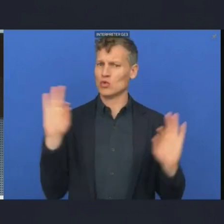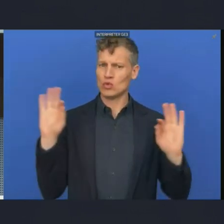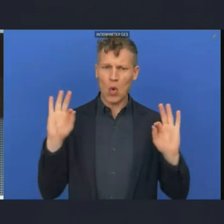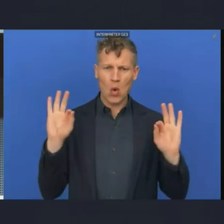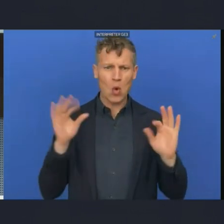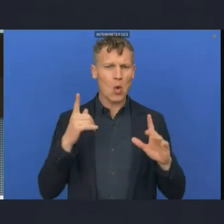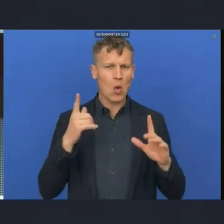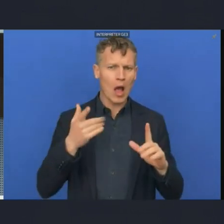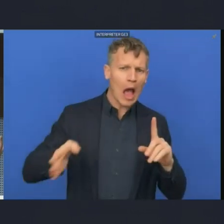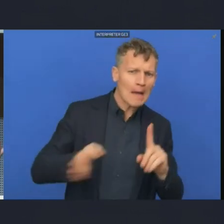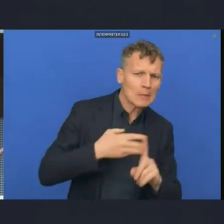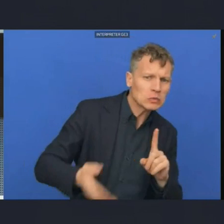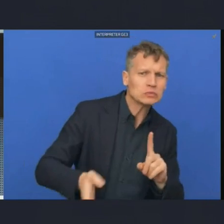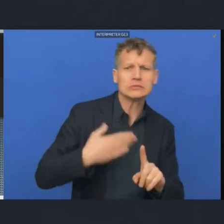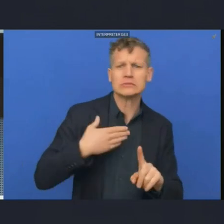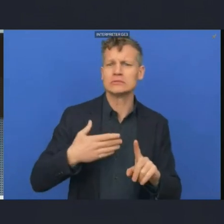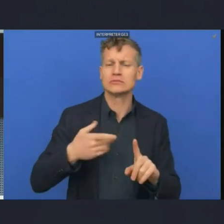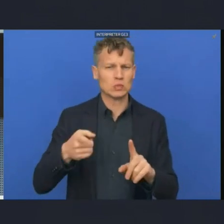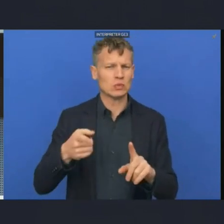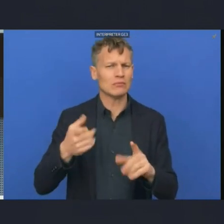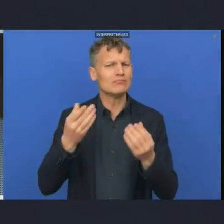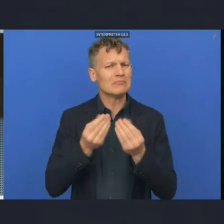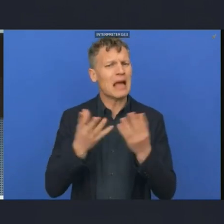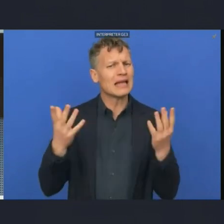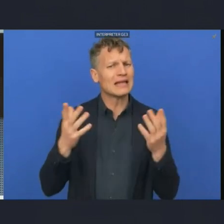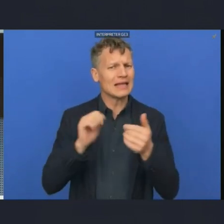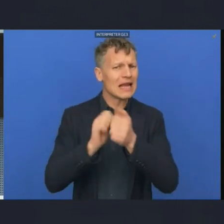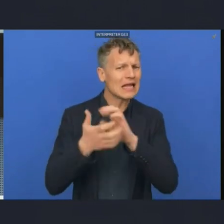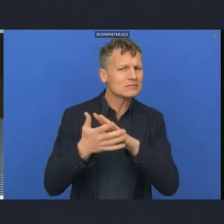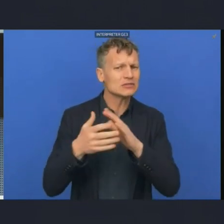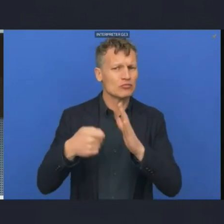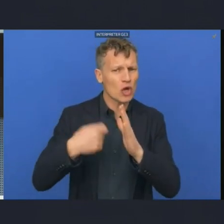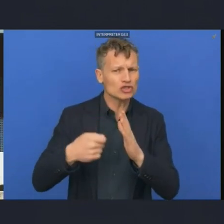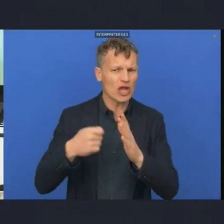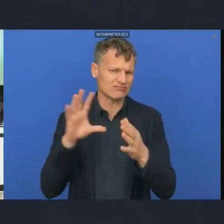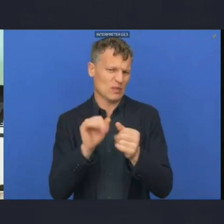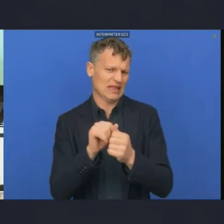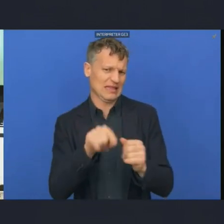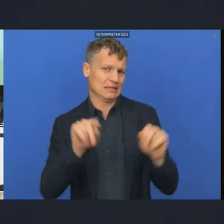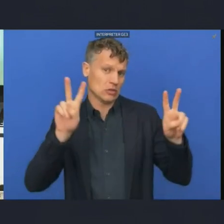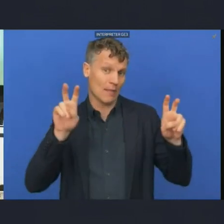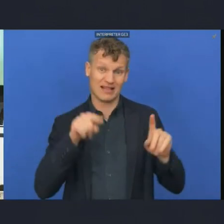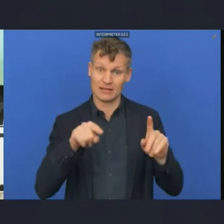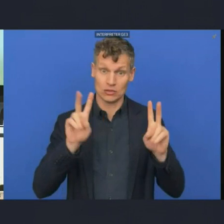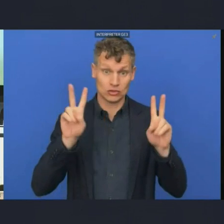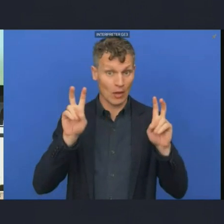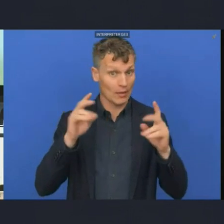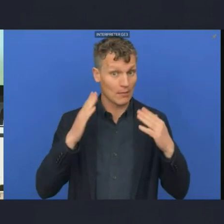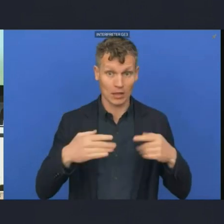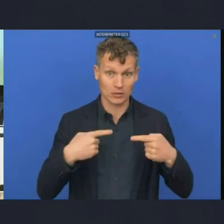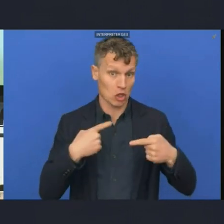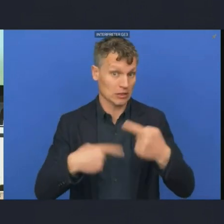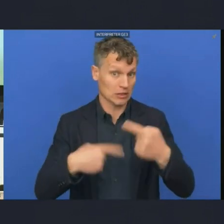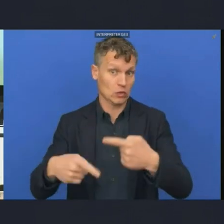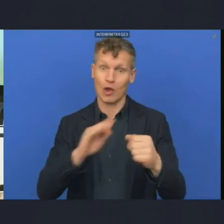Erasmus projects in this field. And also, of course, this project had to continue because it's not that it's covered that you can cancel